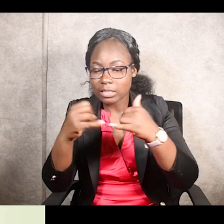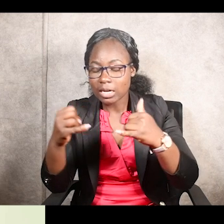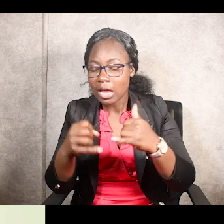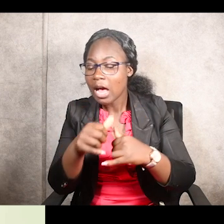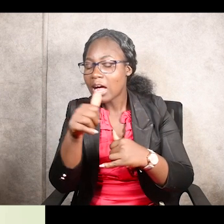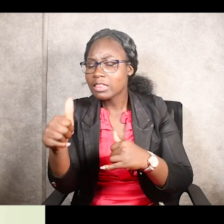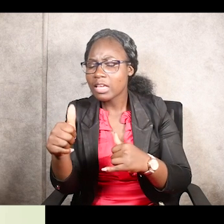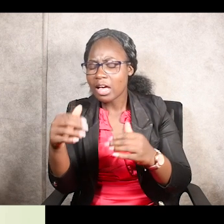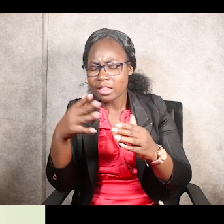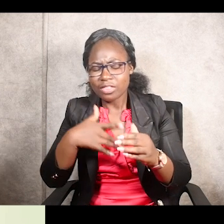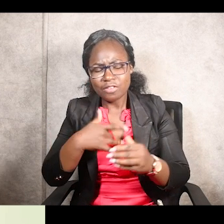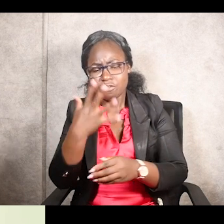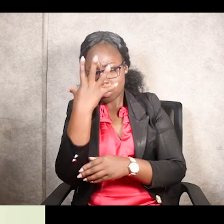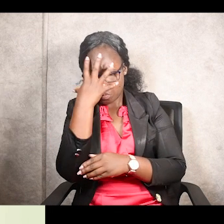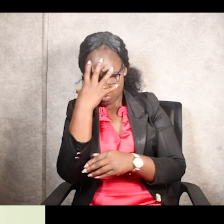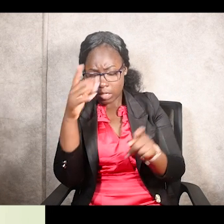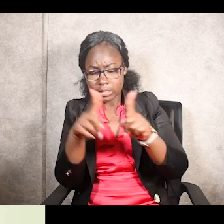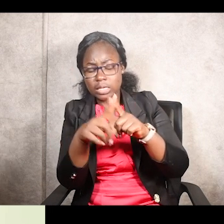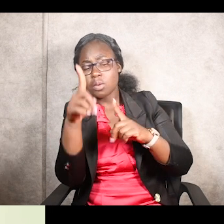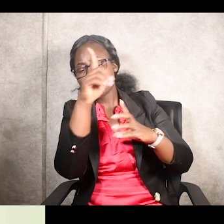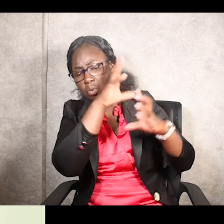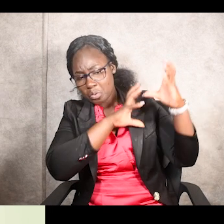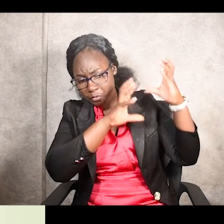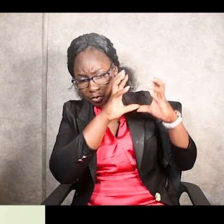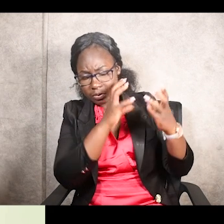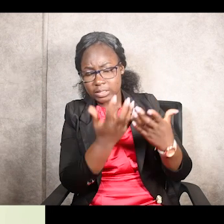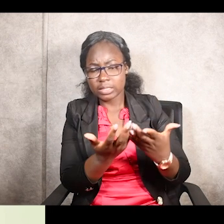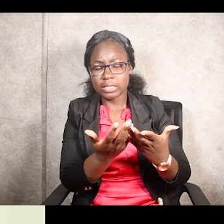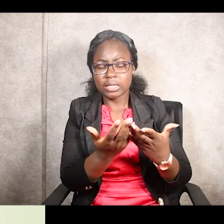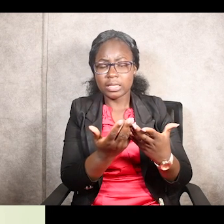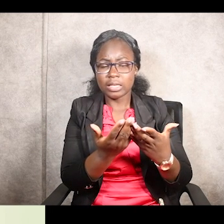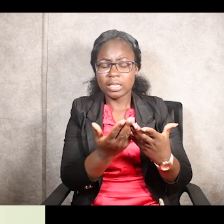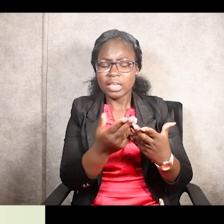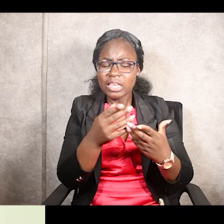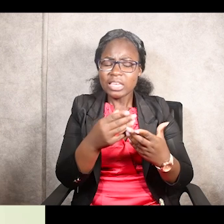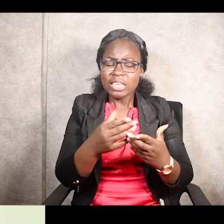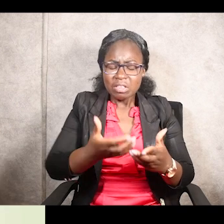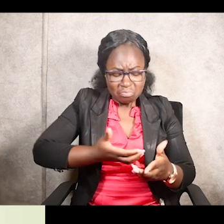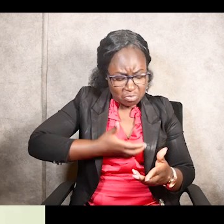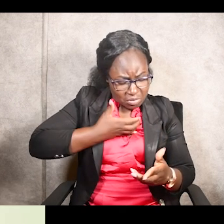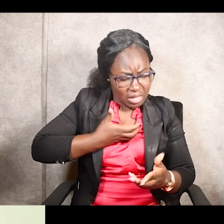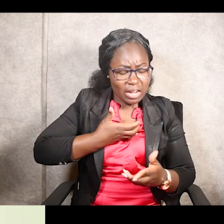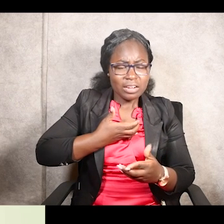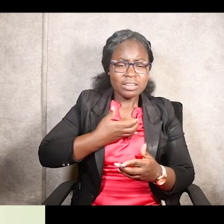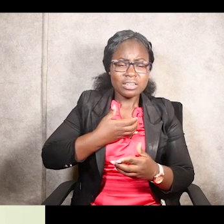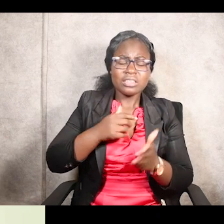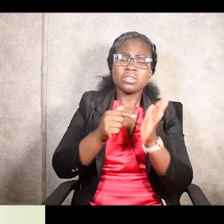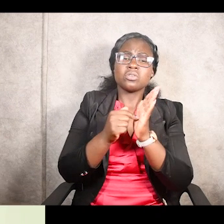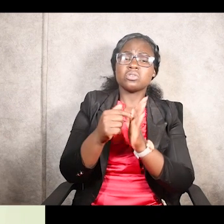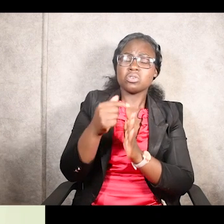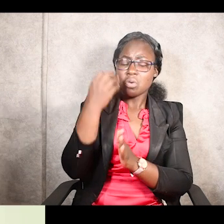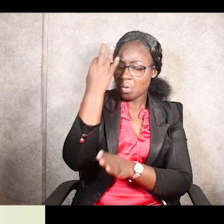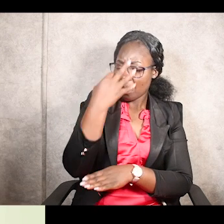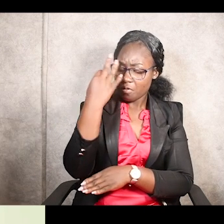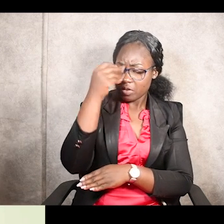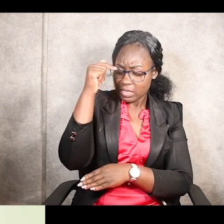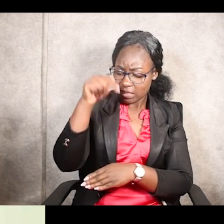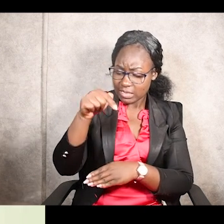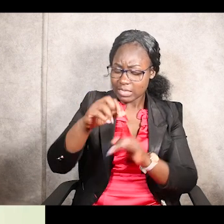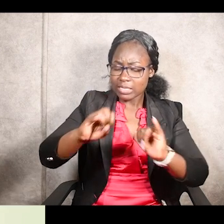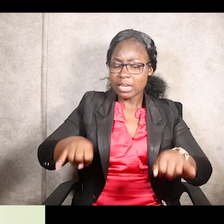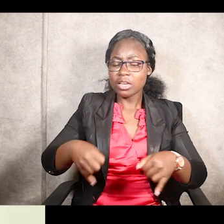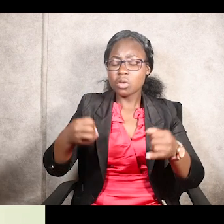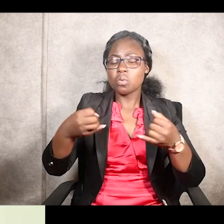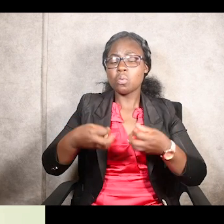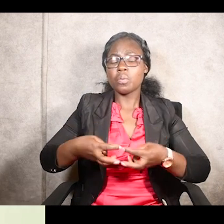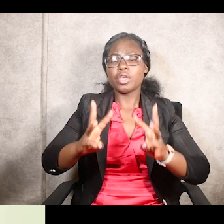embarrassed or is confused and he puts a face. He is angry, he puts a face. These are new dimensions of intercultural